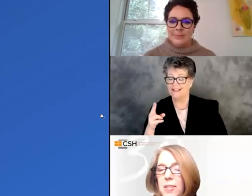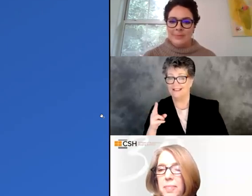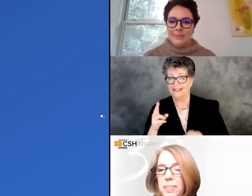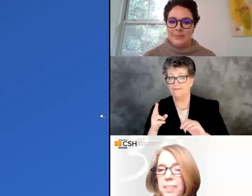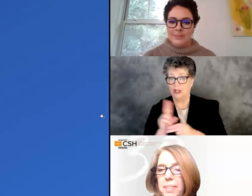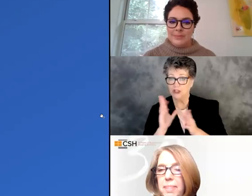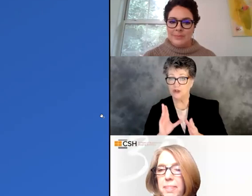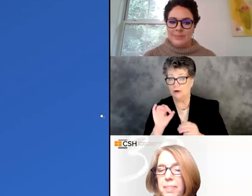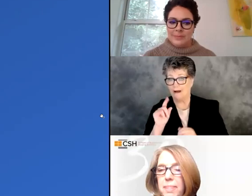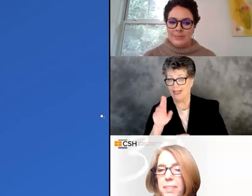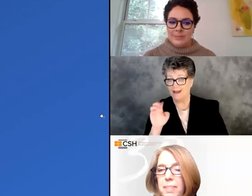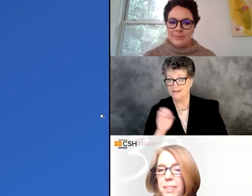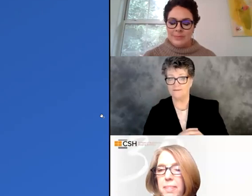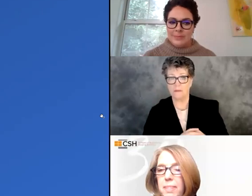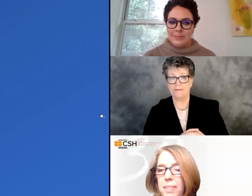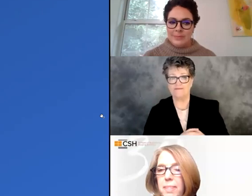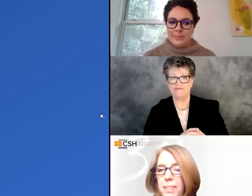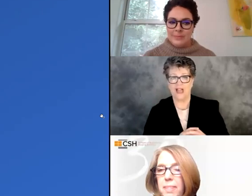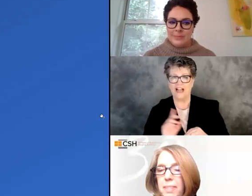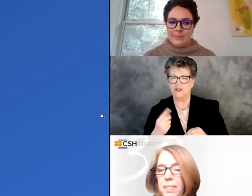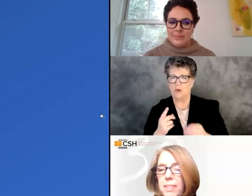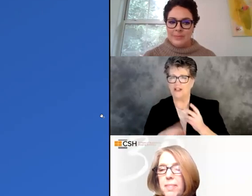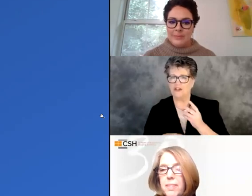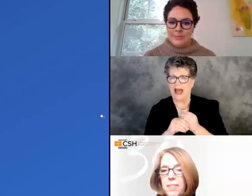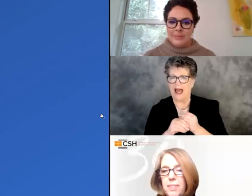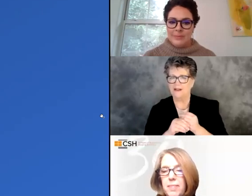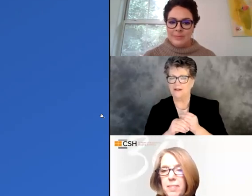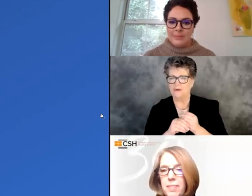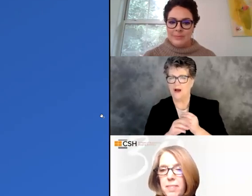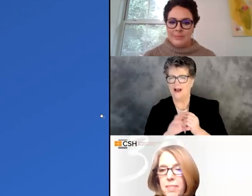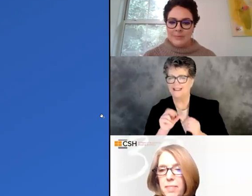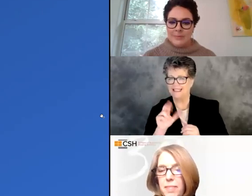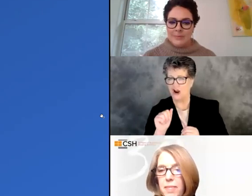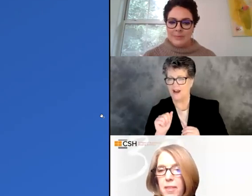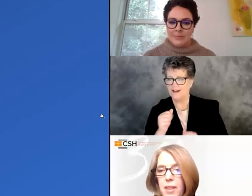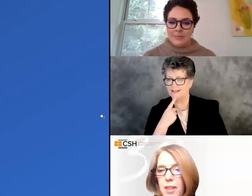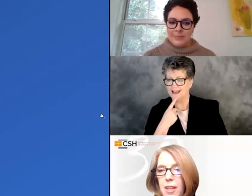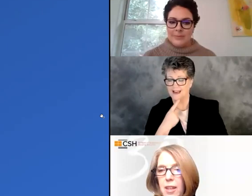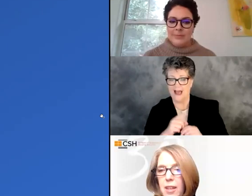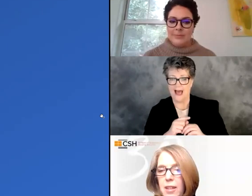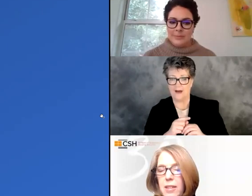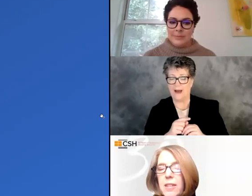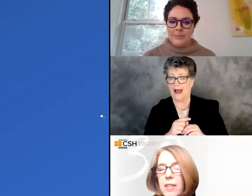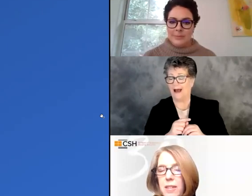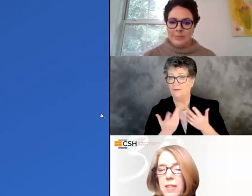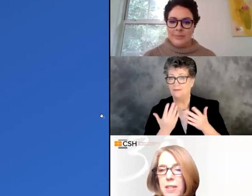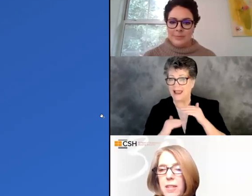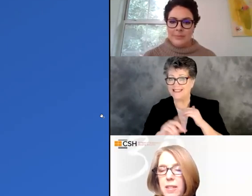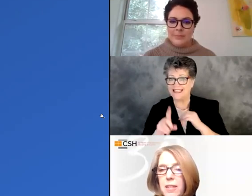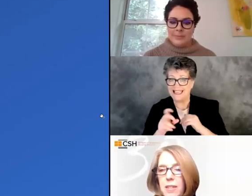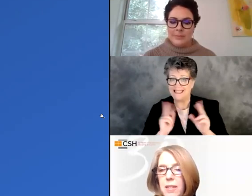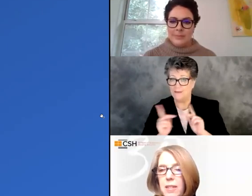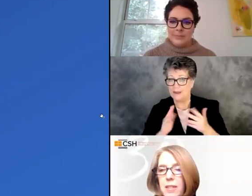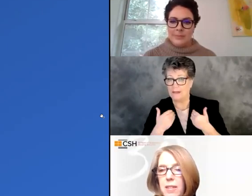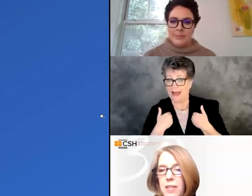I just wanted to make piggyback on what Sarah said about incidental expenses that folks might have.